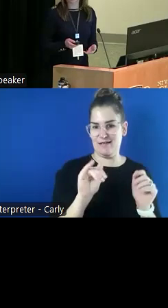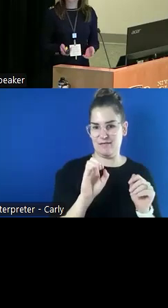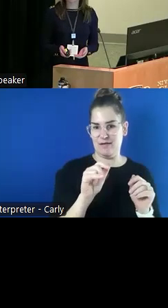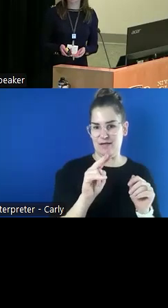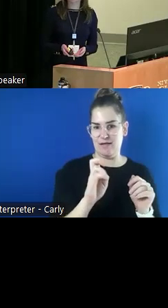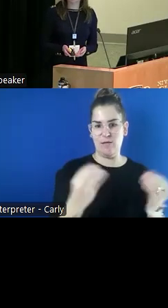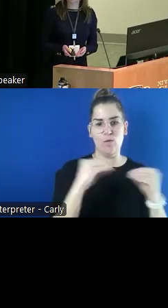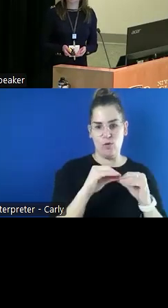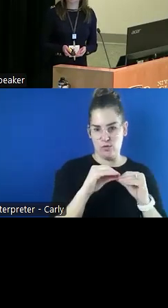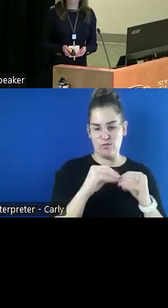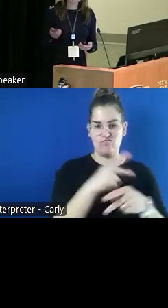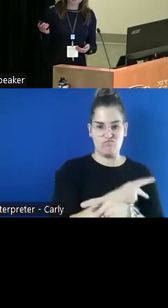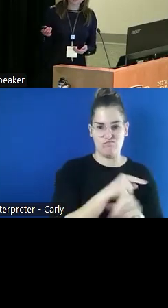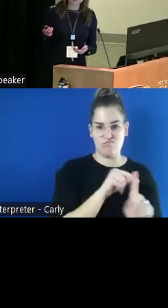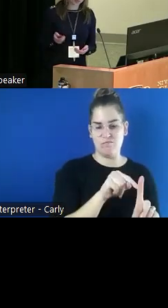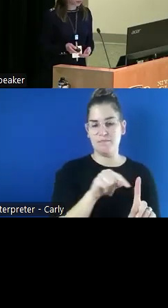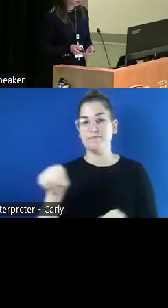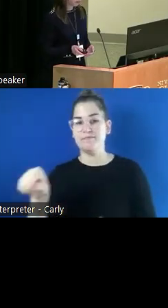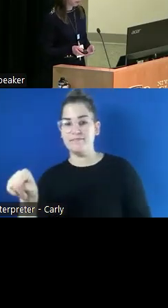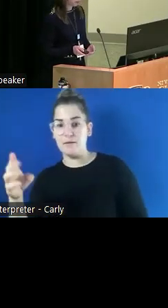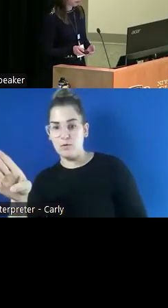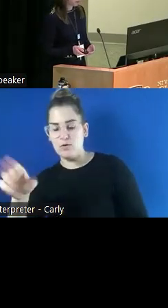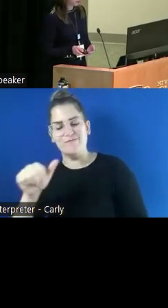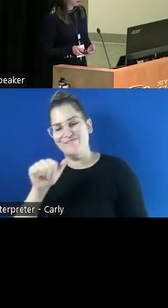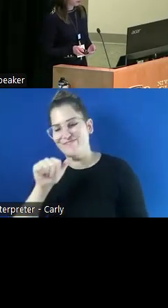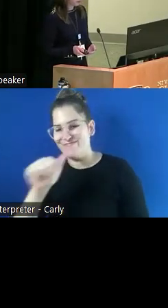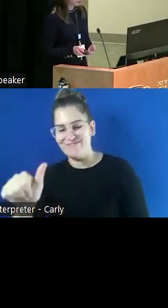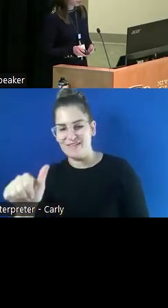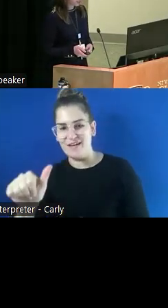the non-transition group, portrayed in blue.